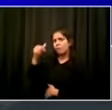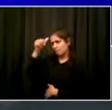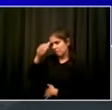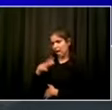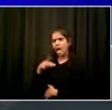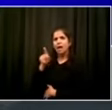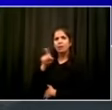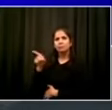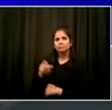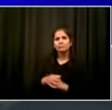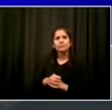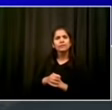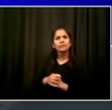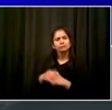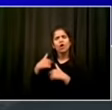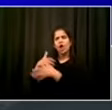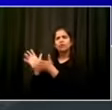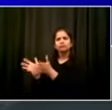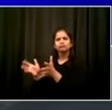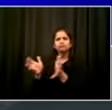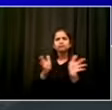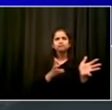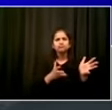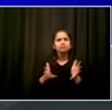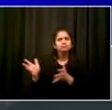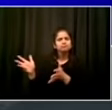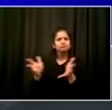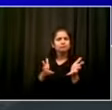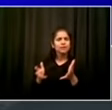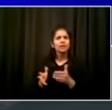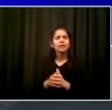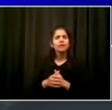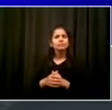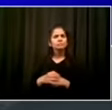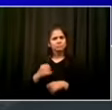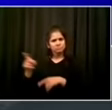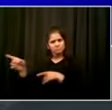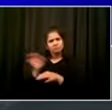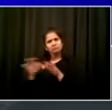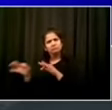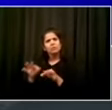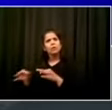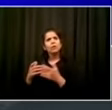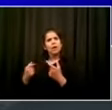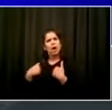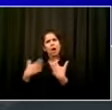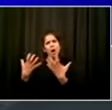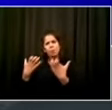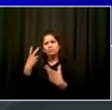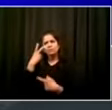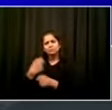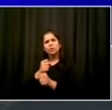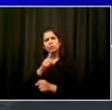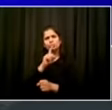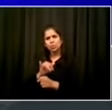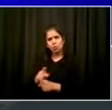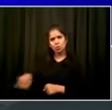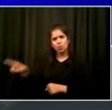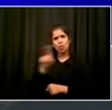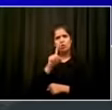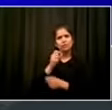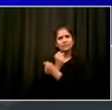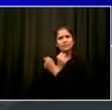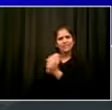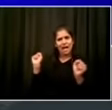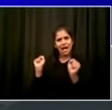they want their community to be safe, and yes, they understand the jobs of police officers are difficult, but they just wanted things to be different. They wanted a different attitude. They